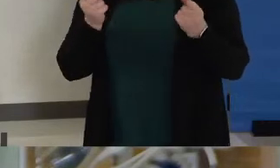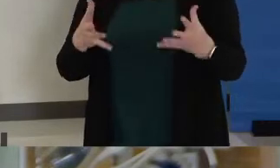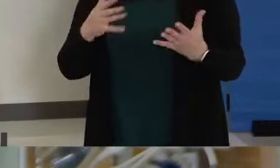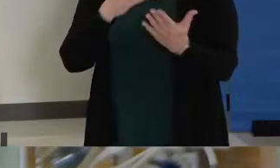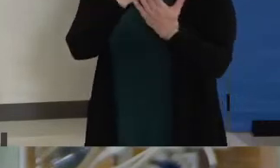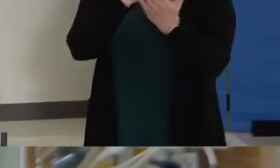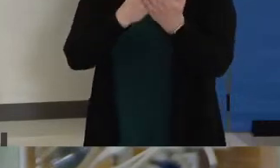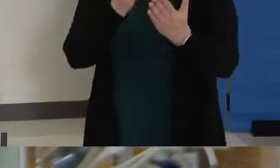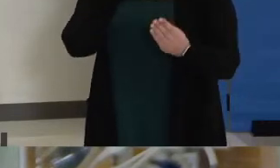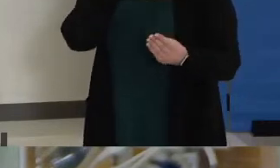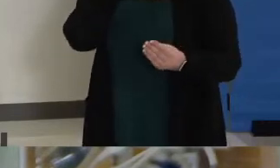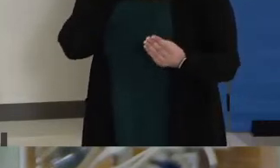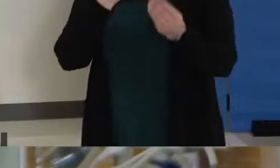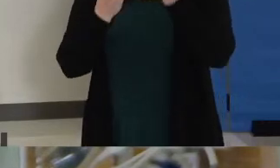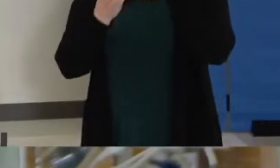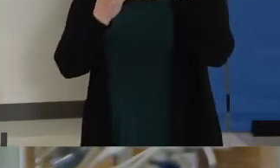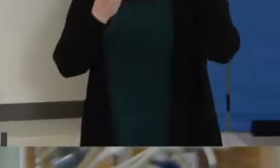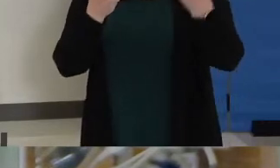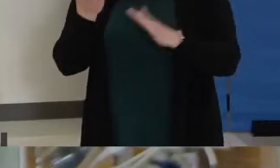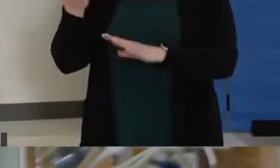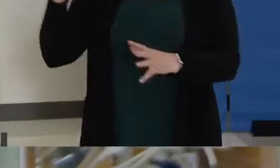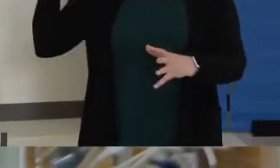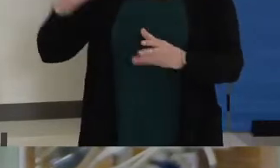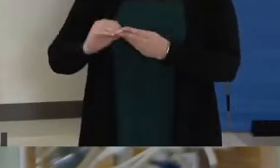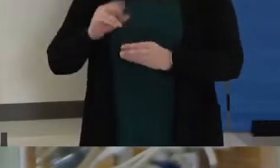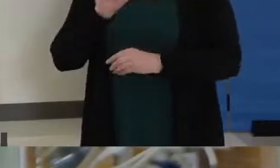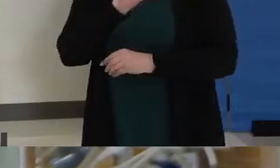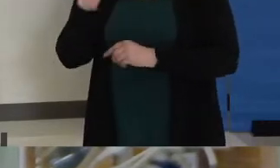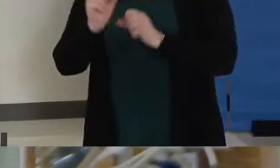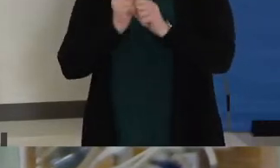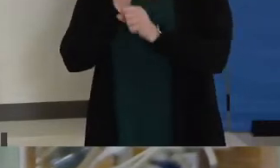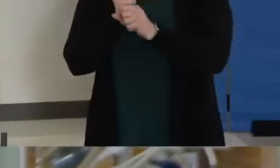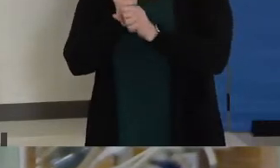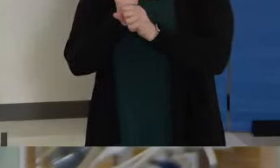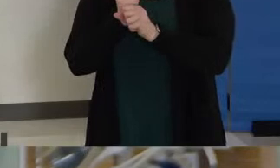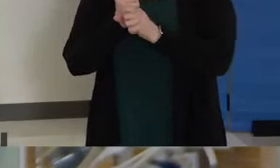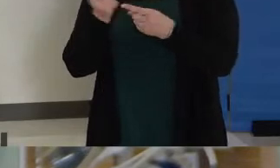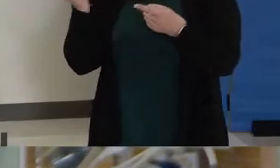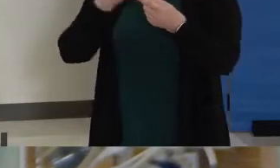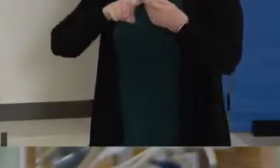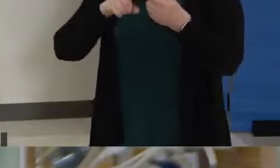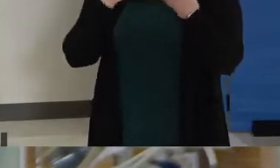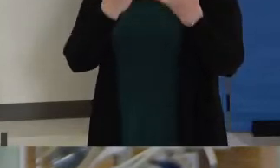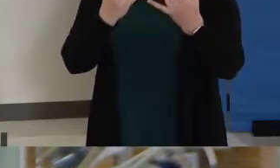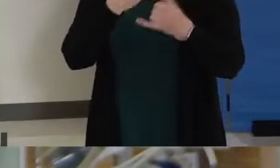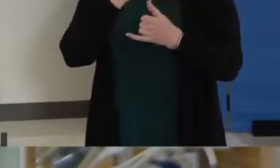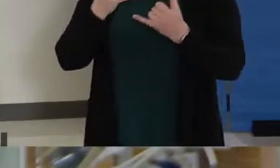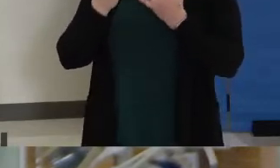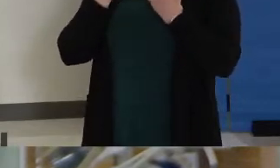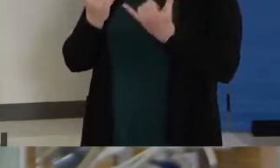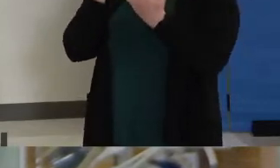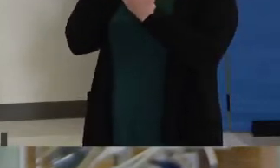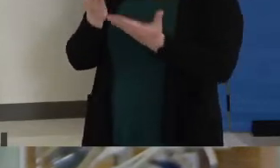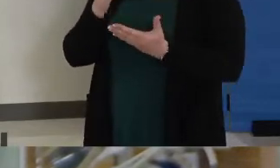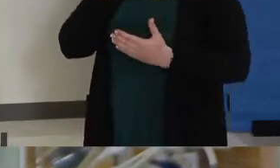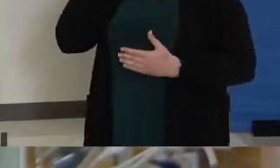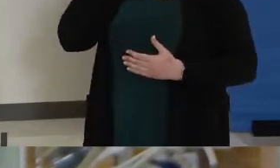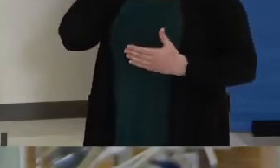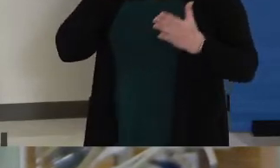learned over the course of the last 20 years. Up until now, and this governor, Governor